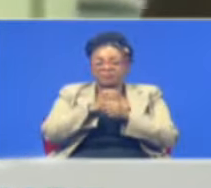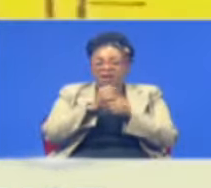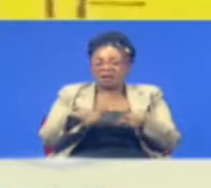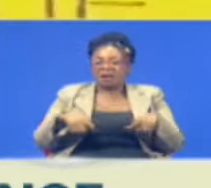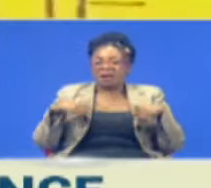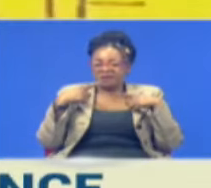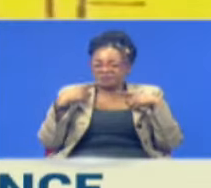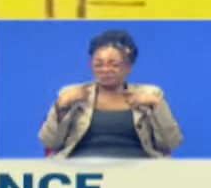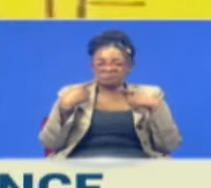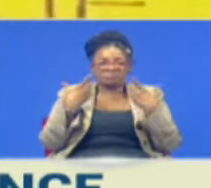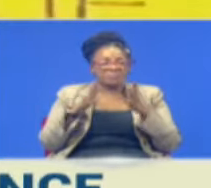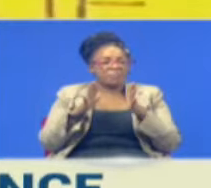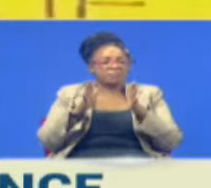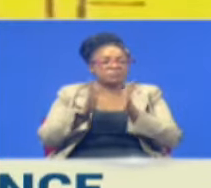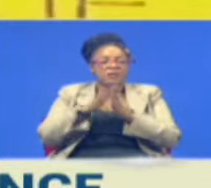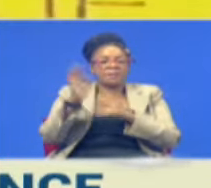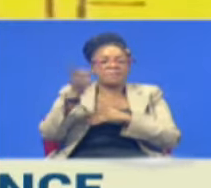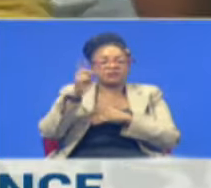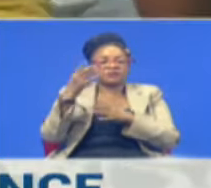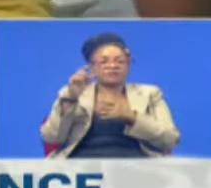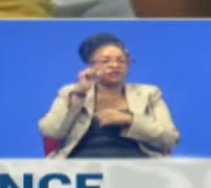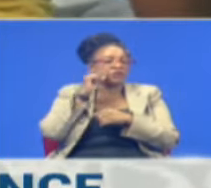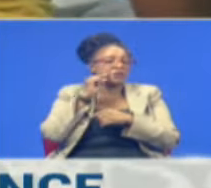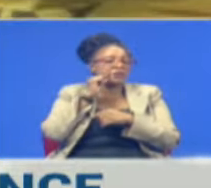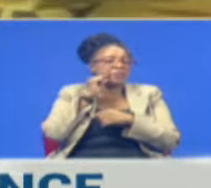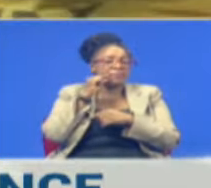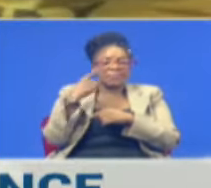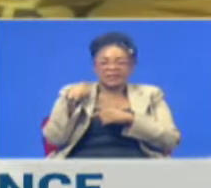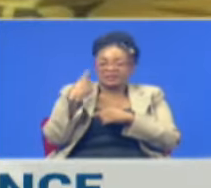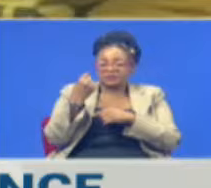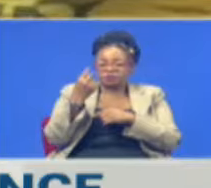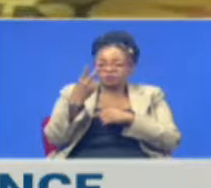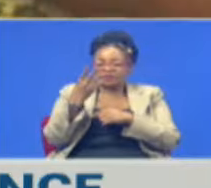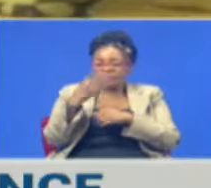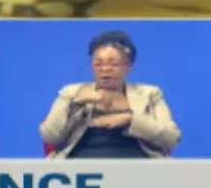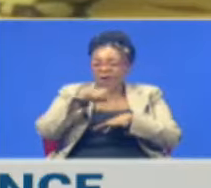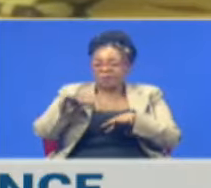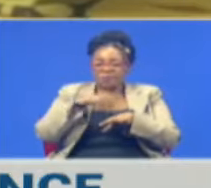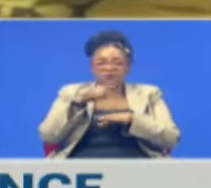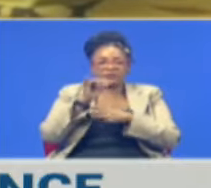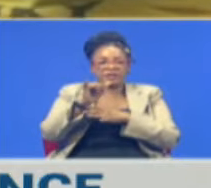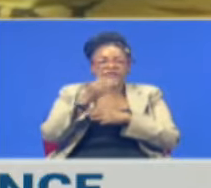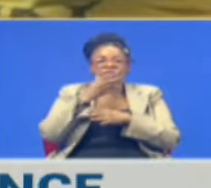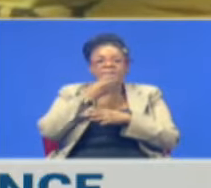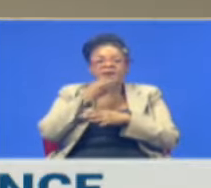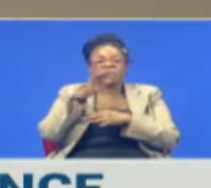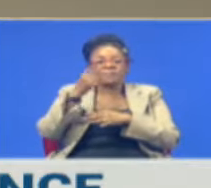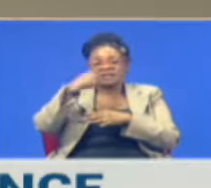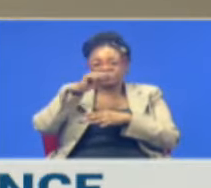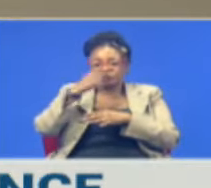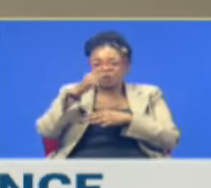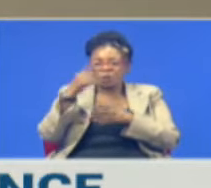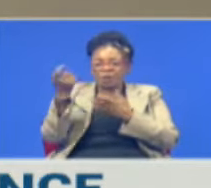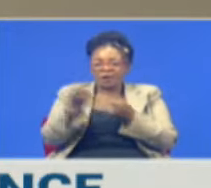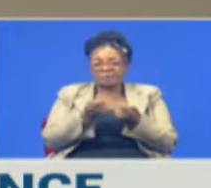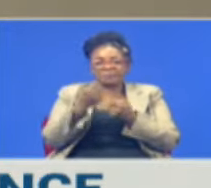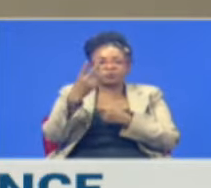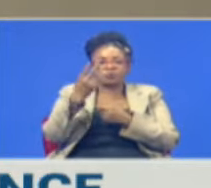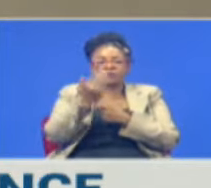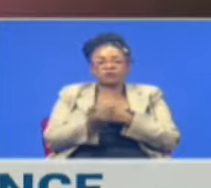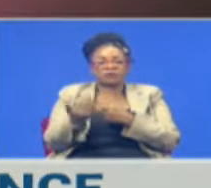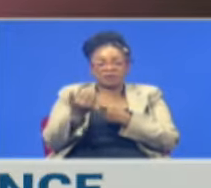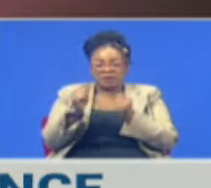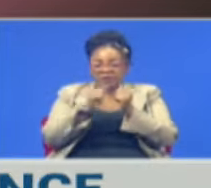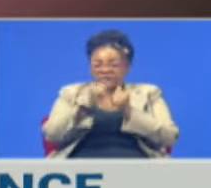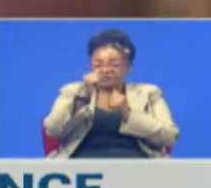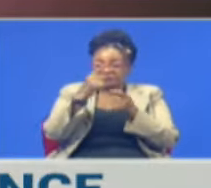to the Ministry of Gender. The latest case occurring in the past 24 hours was that of a man from Kitui who raped two children, a